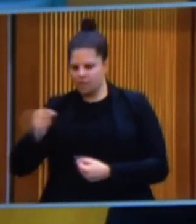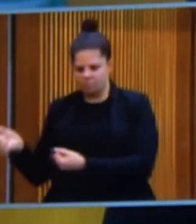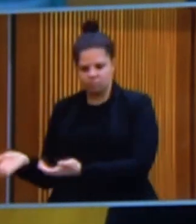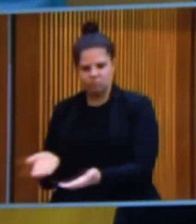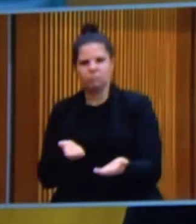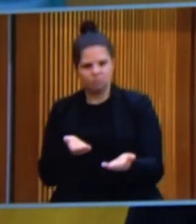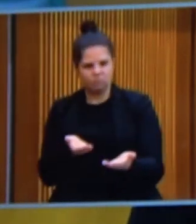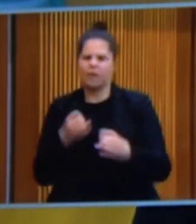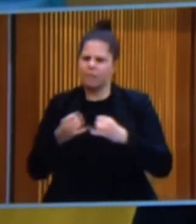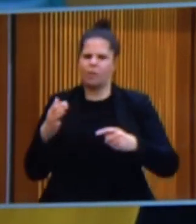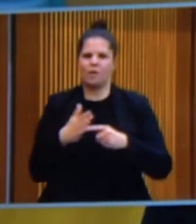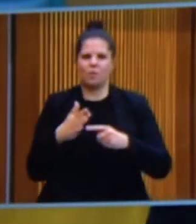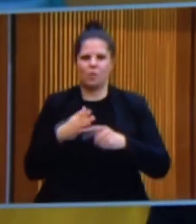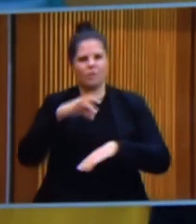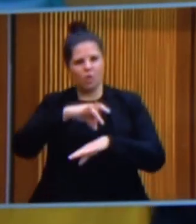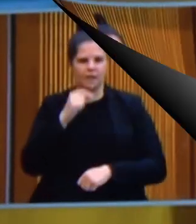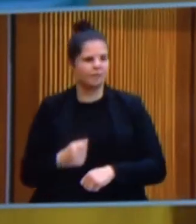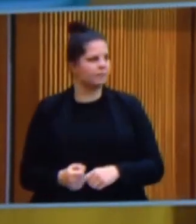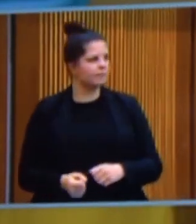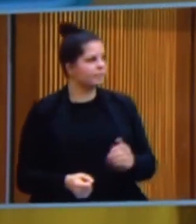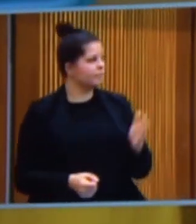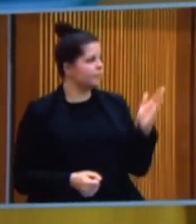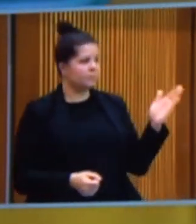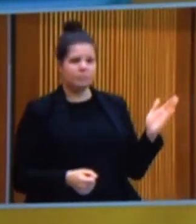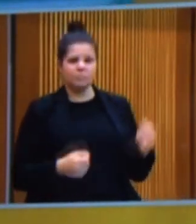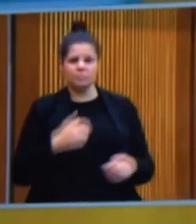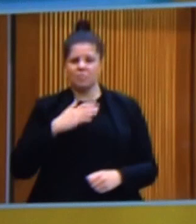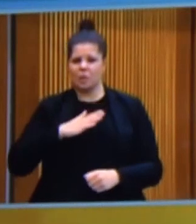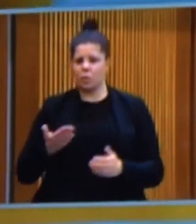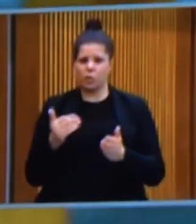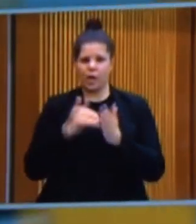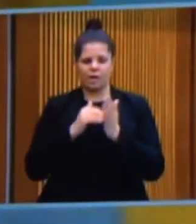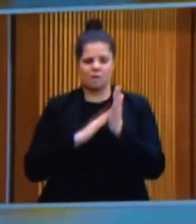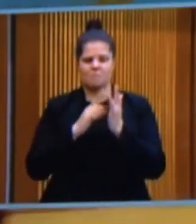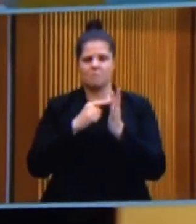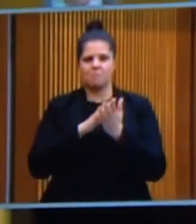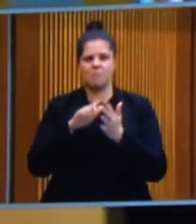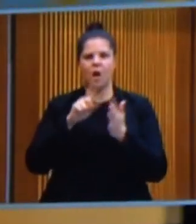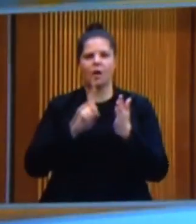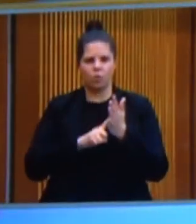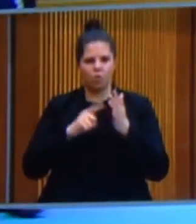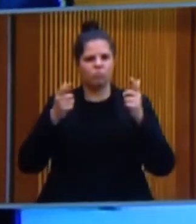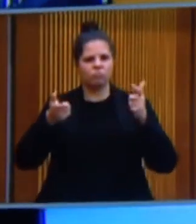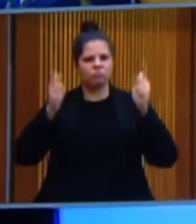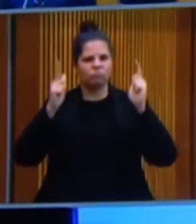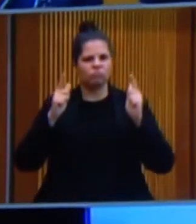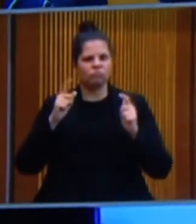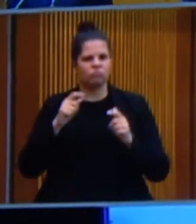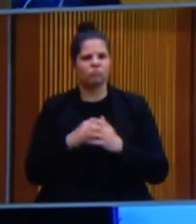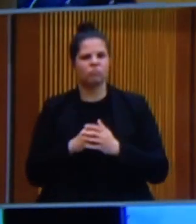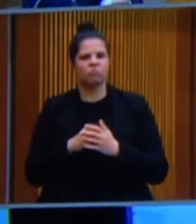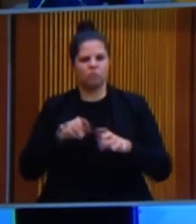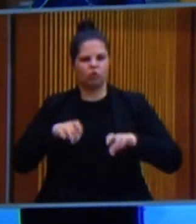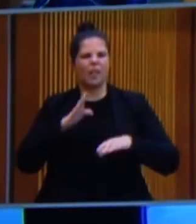our health service and workforce. If you might just say some words. Michael Roff, the CEO of the Australian